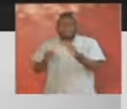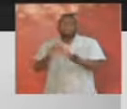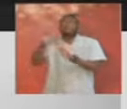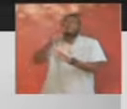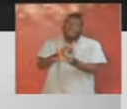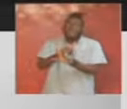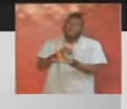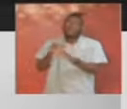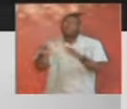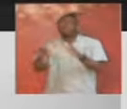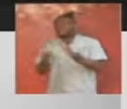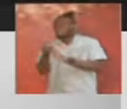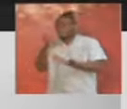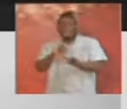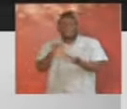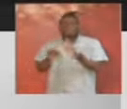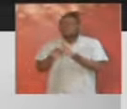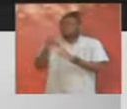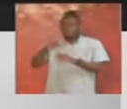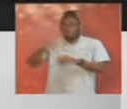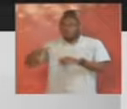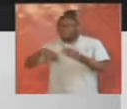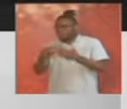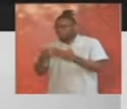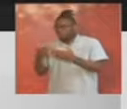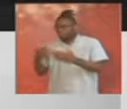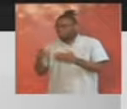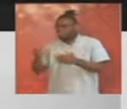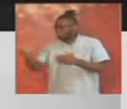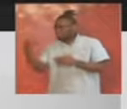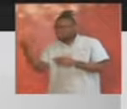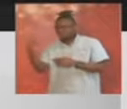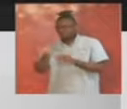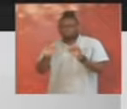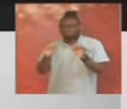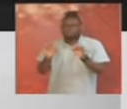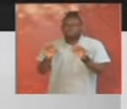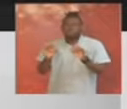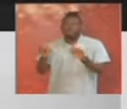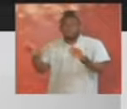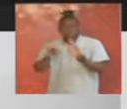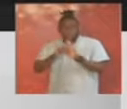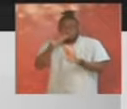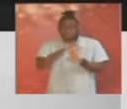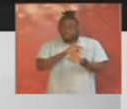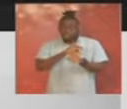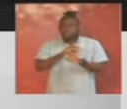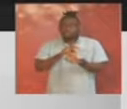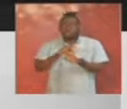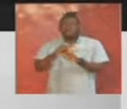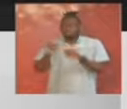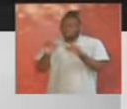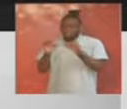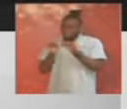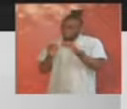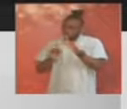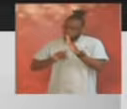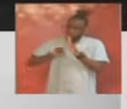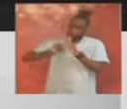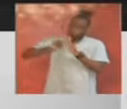2020. Then when we had the upsurge of cases in August, that's where we had our most number of cases